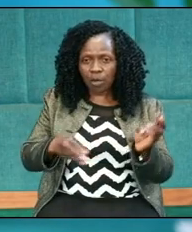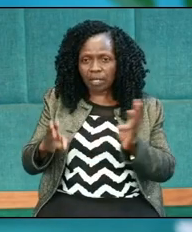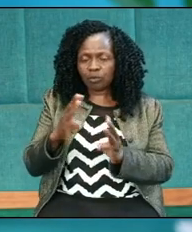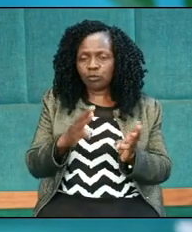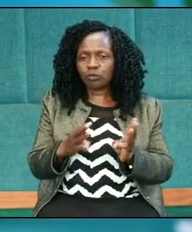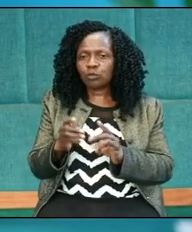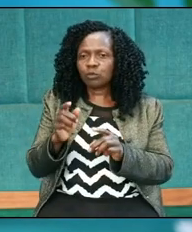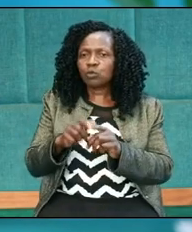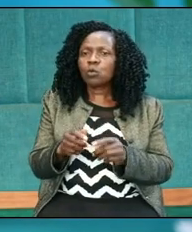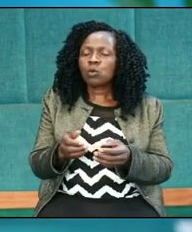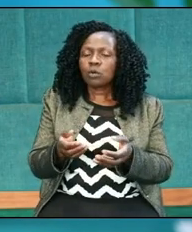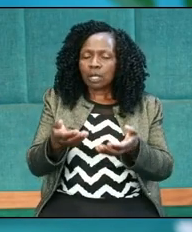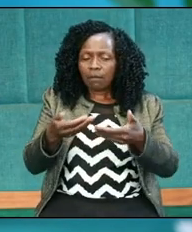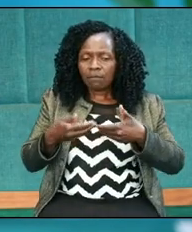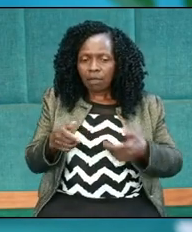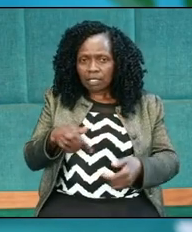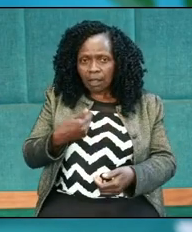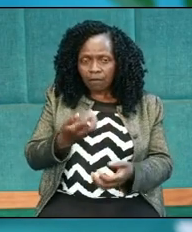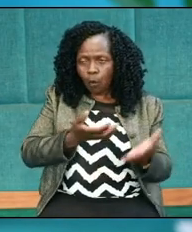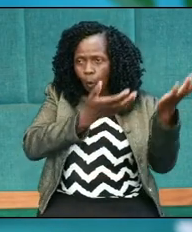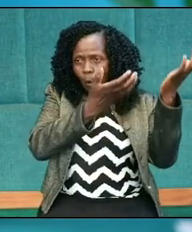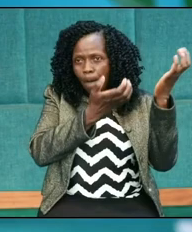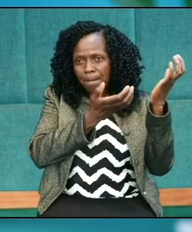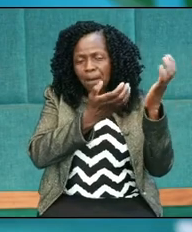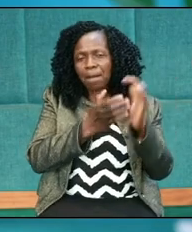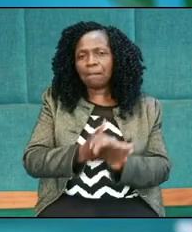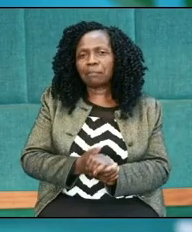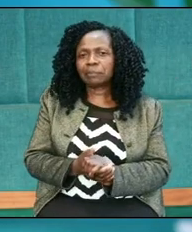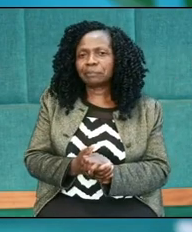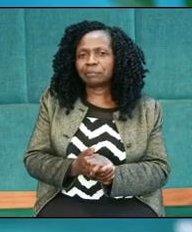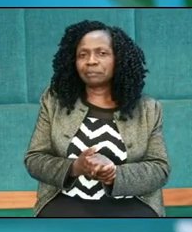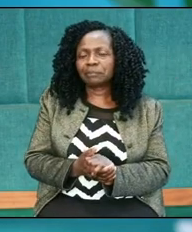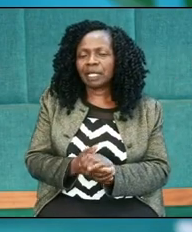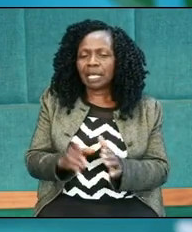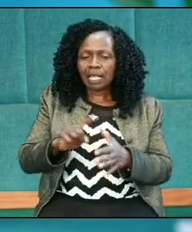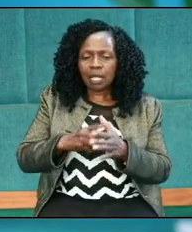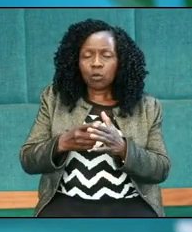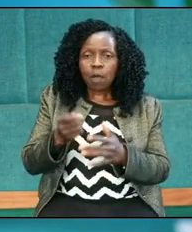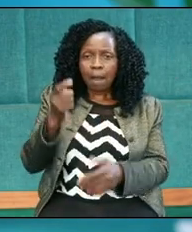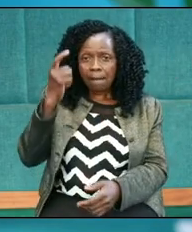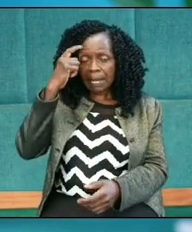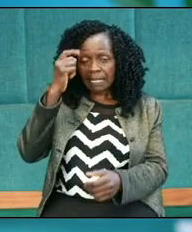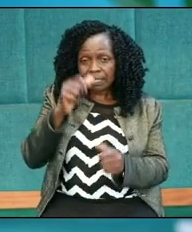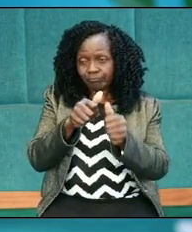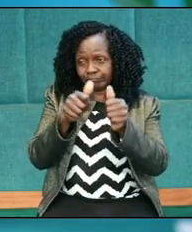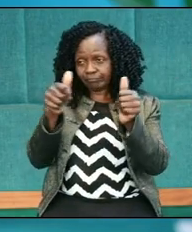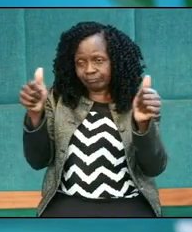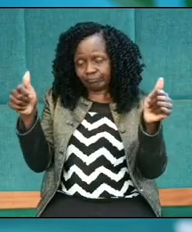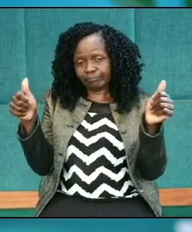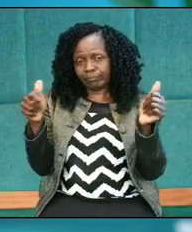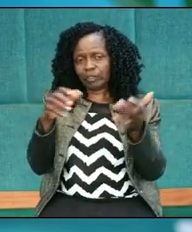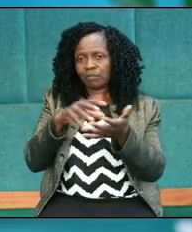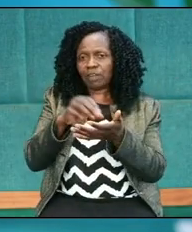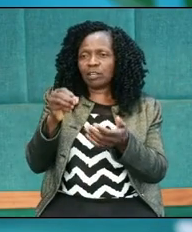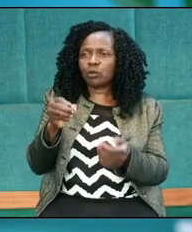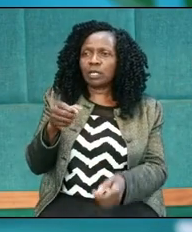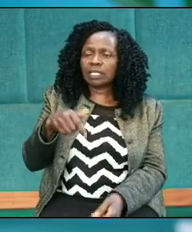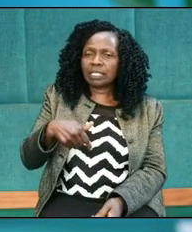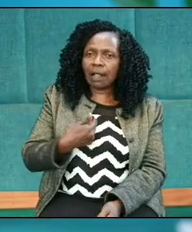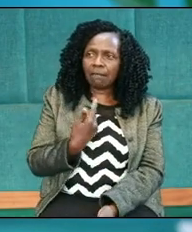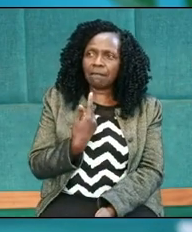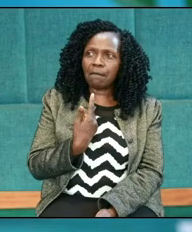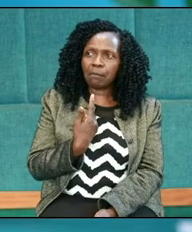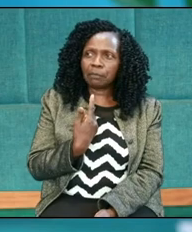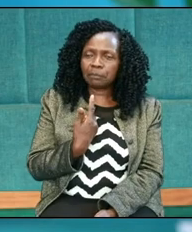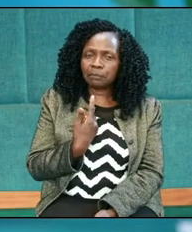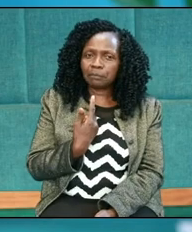tomorrow. Isn't it? And when you have that, then your mind is clear. You will even find yourself, if you had a headache,